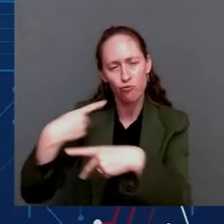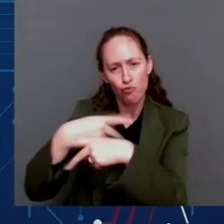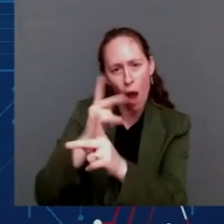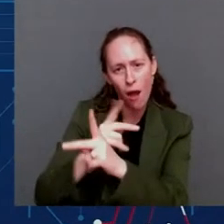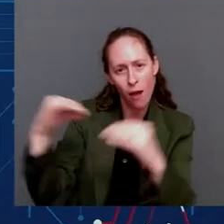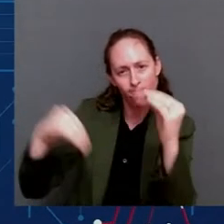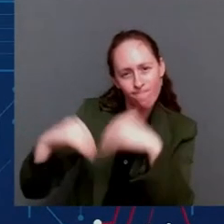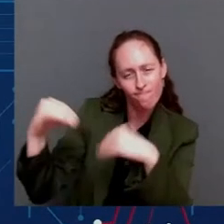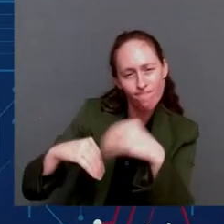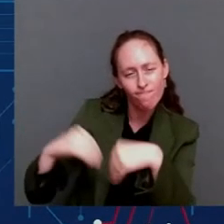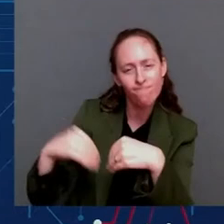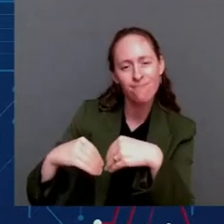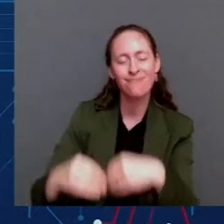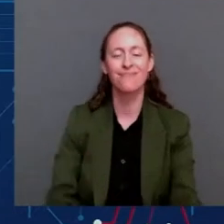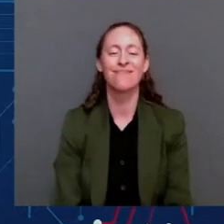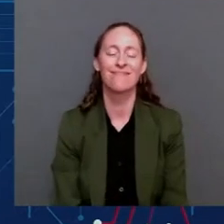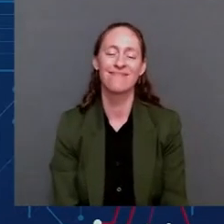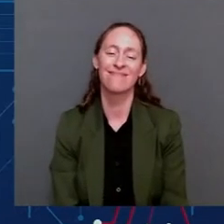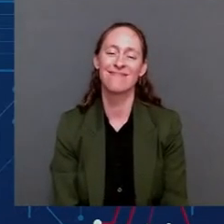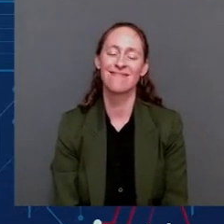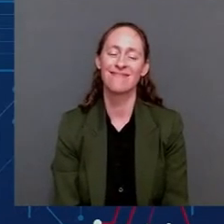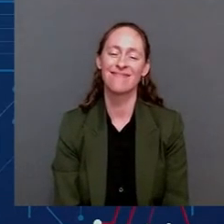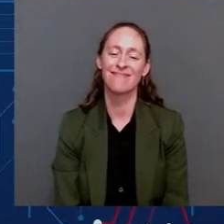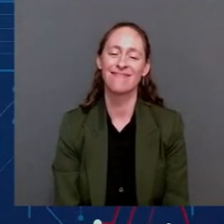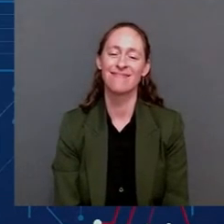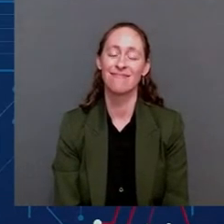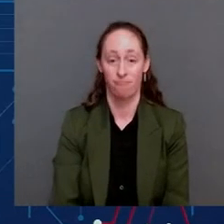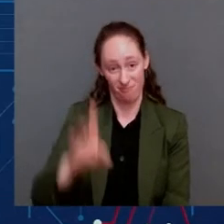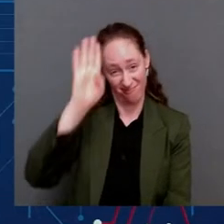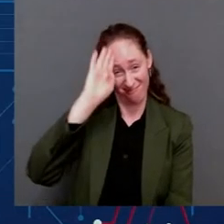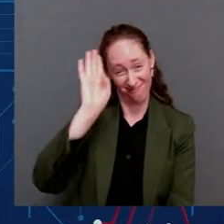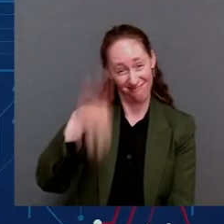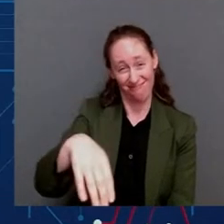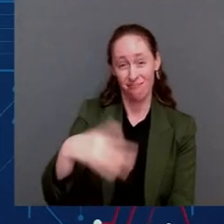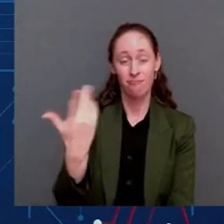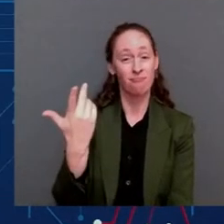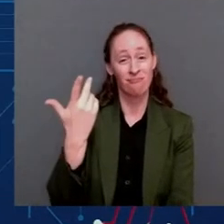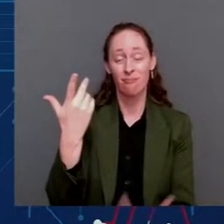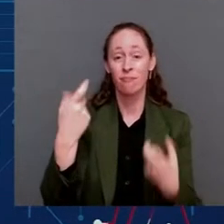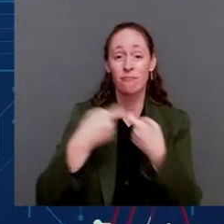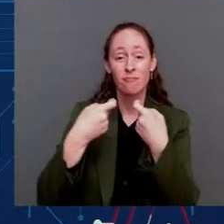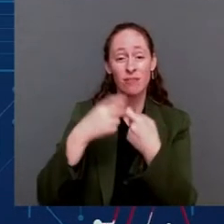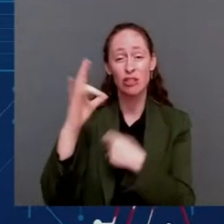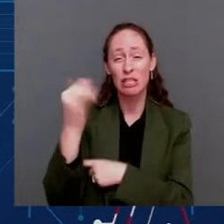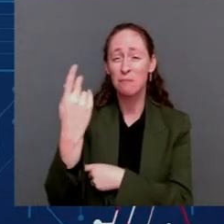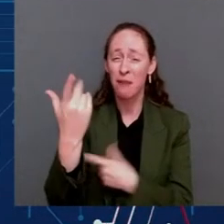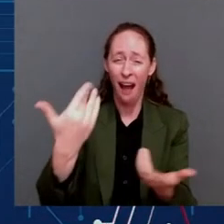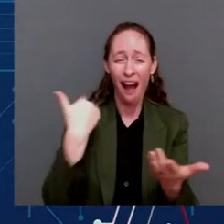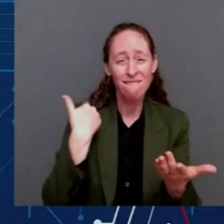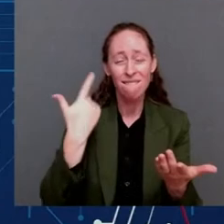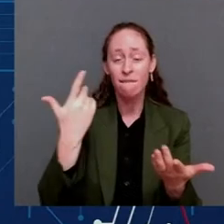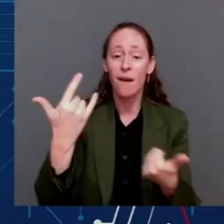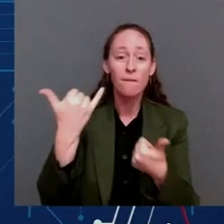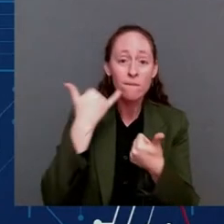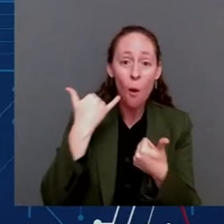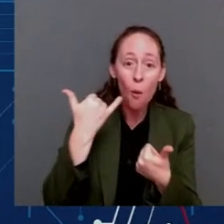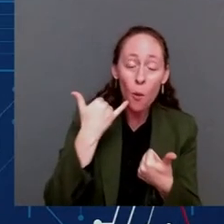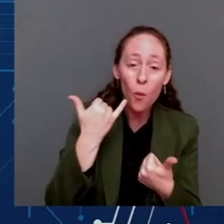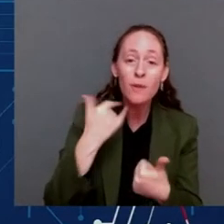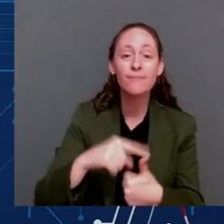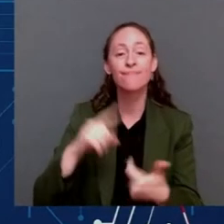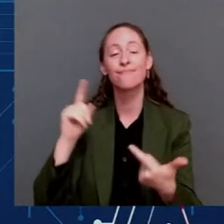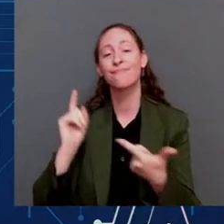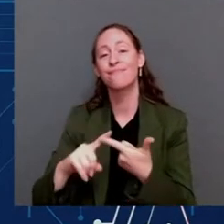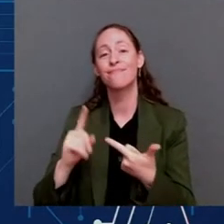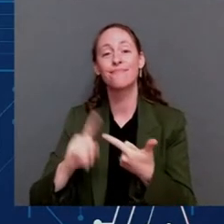we use, from smartphones, electronics, to our washing machines, and certainly to our automobiles. Hundreds of chips